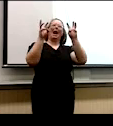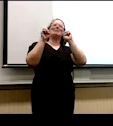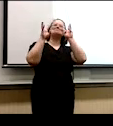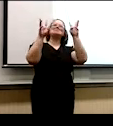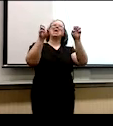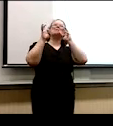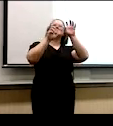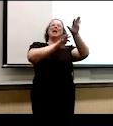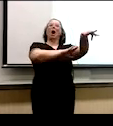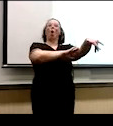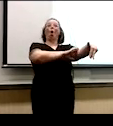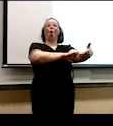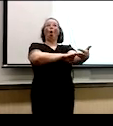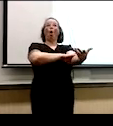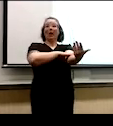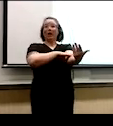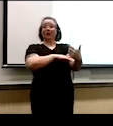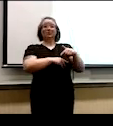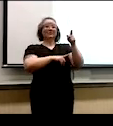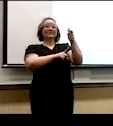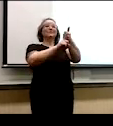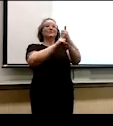which you probably can't see because there's a light here.